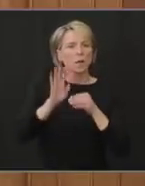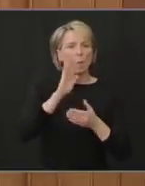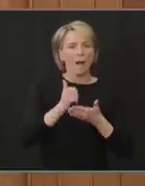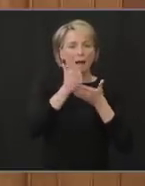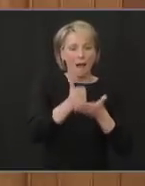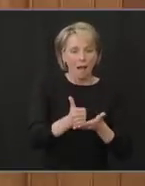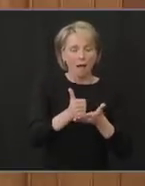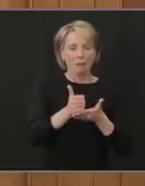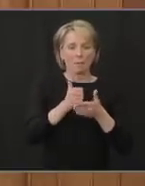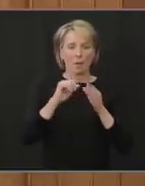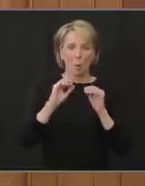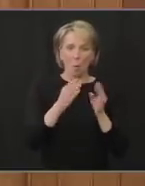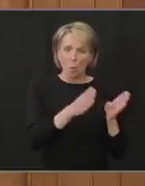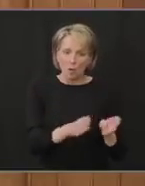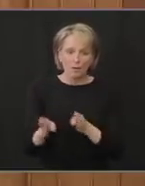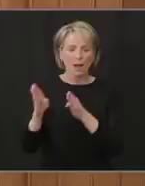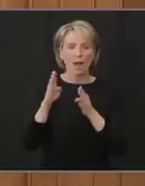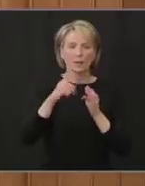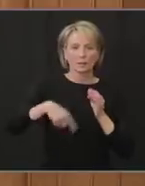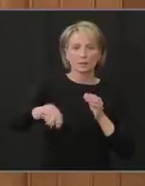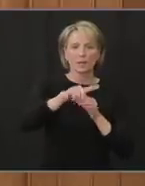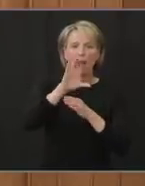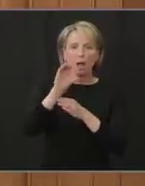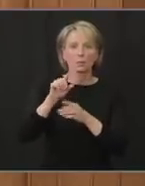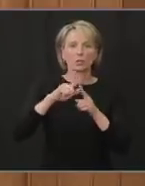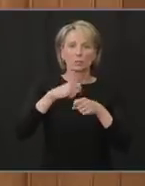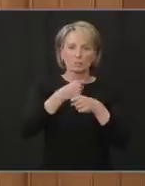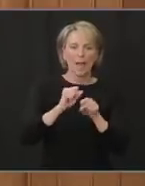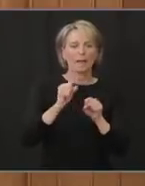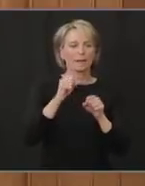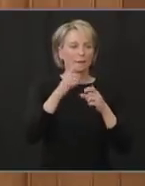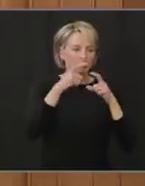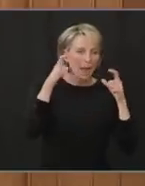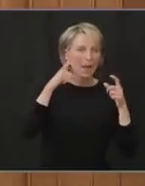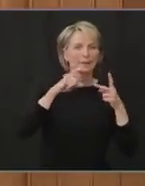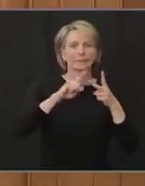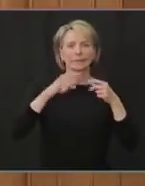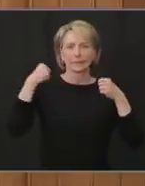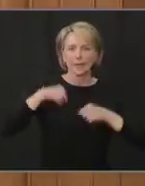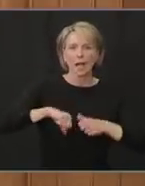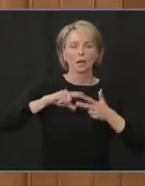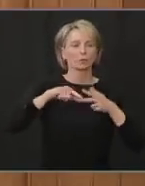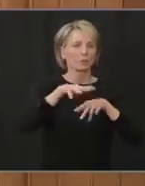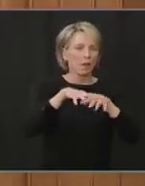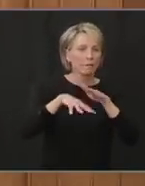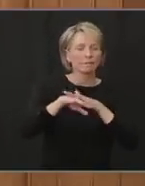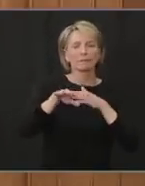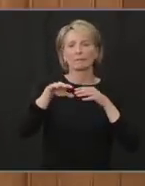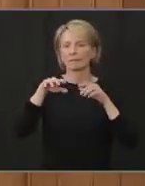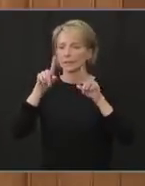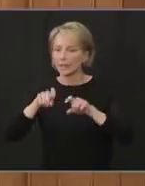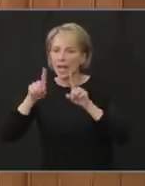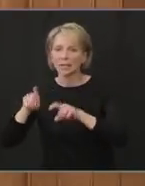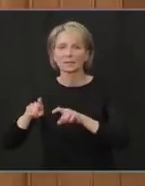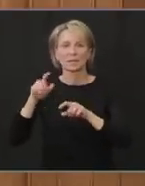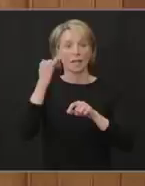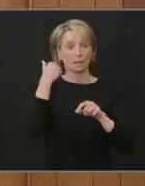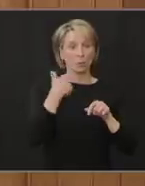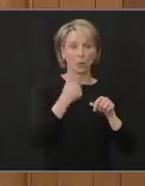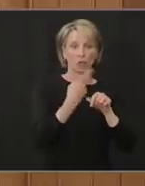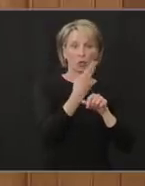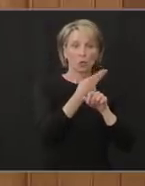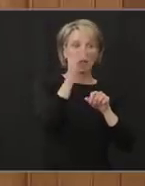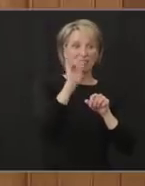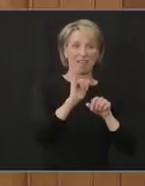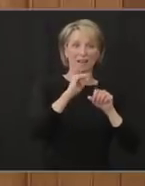of critical equipment like masks and gowns and tests. And through the Defense Production Act, we could make sure that manufacturers